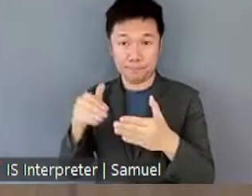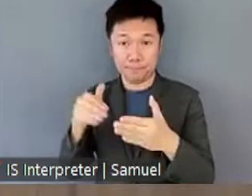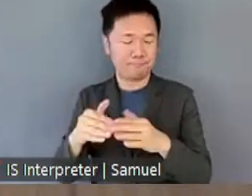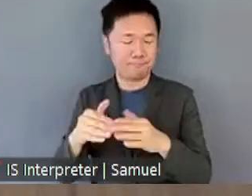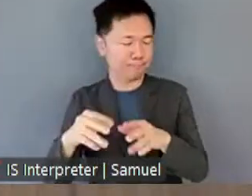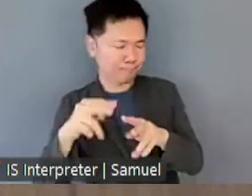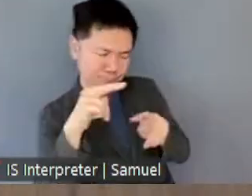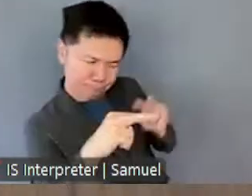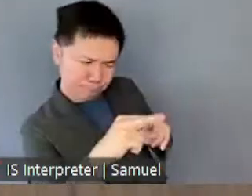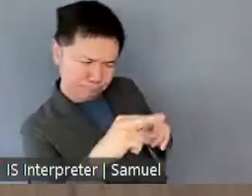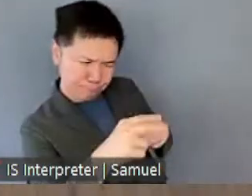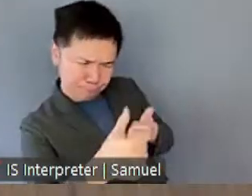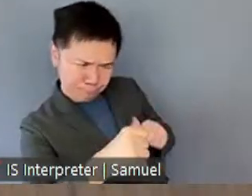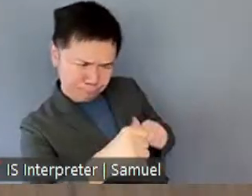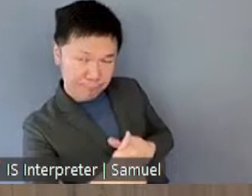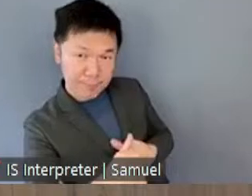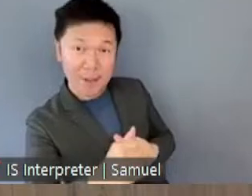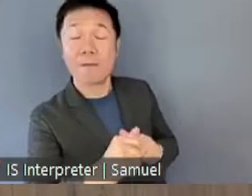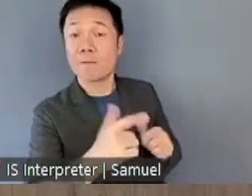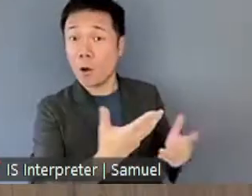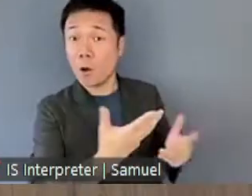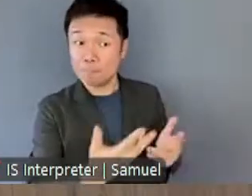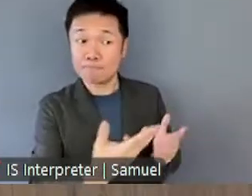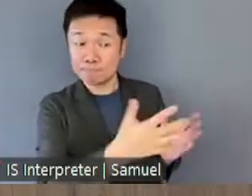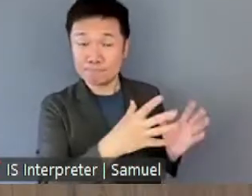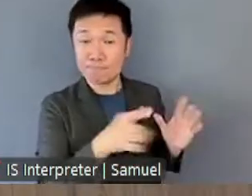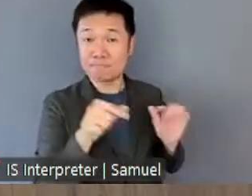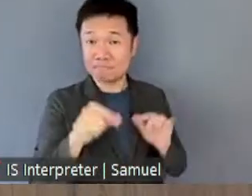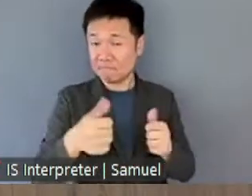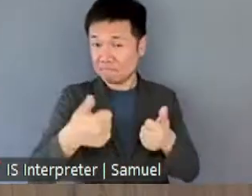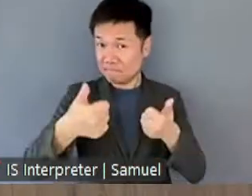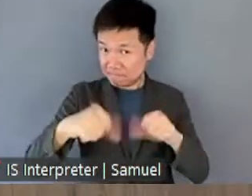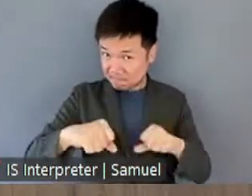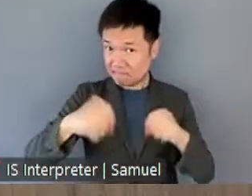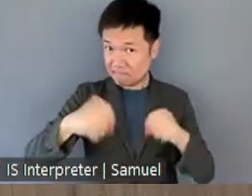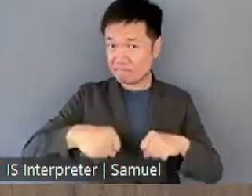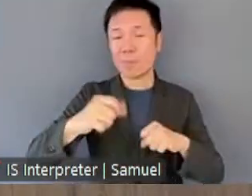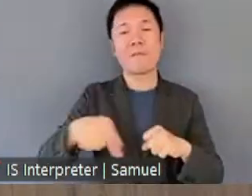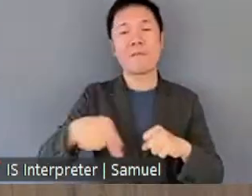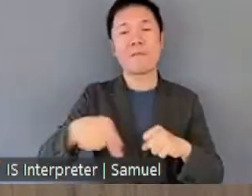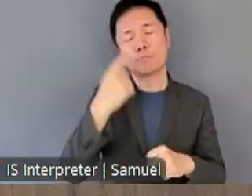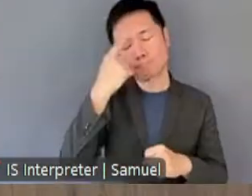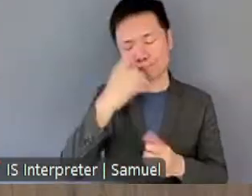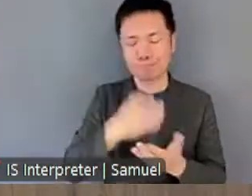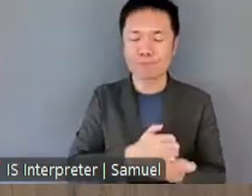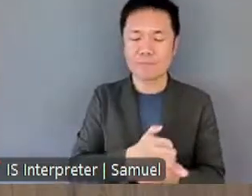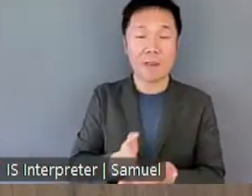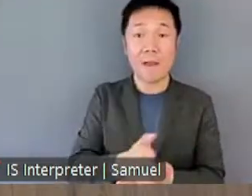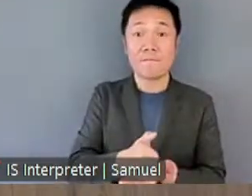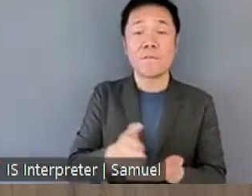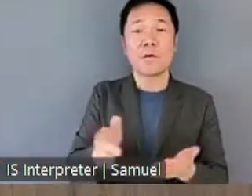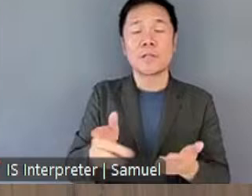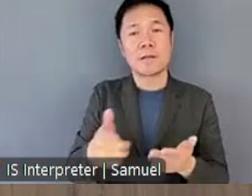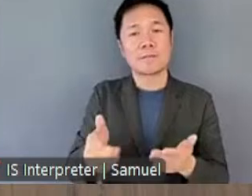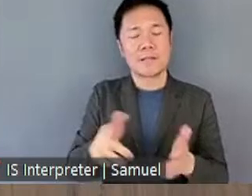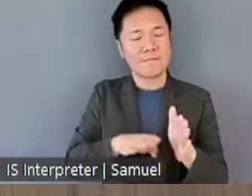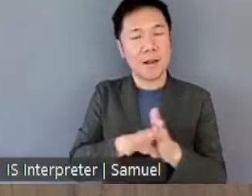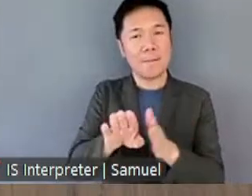and recommend a roadmap for strengthening the sharing of practical digital solutions in the Asia-Pacific